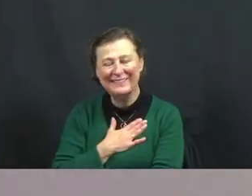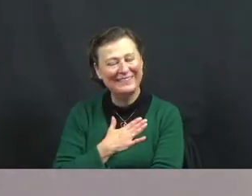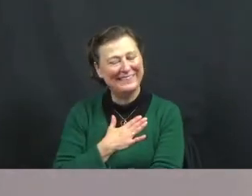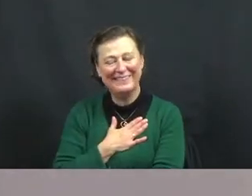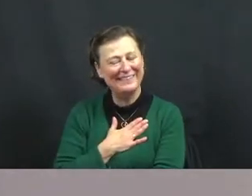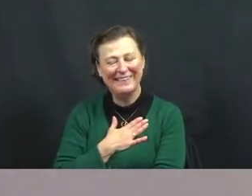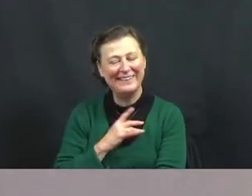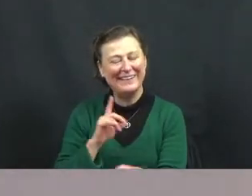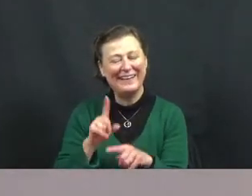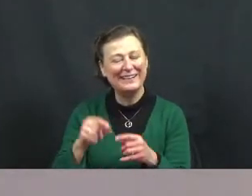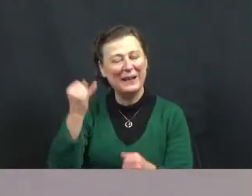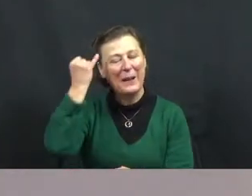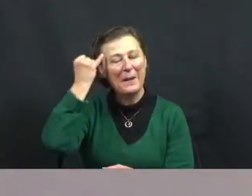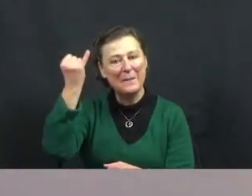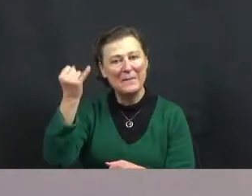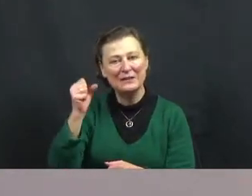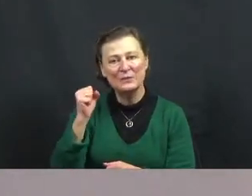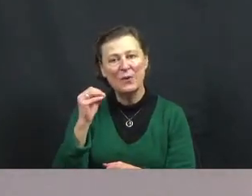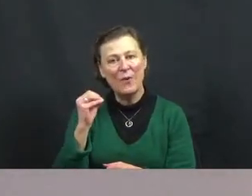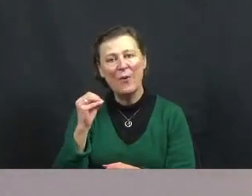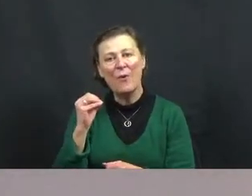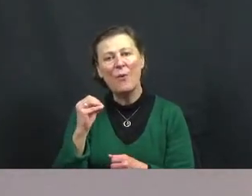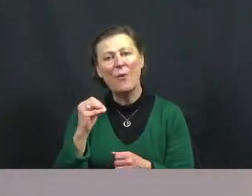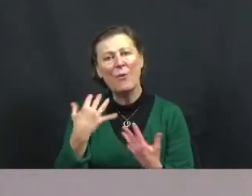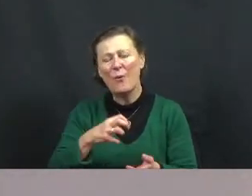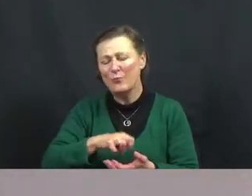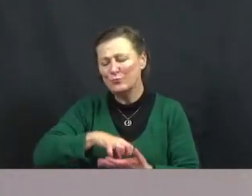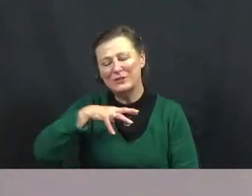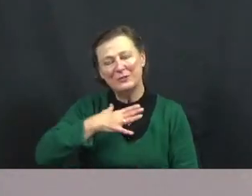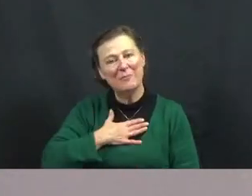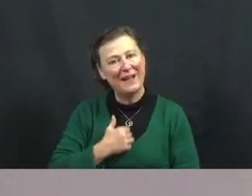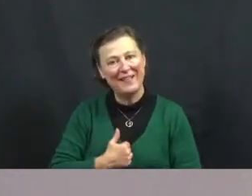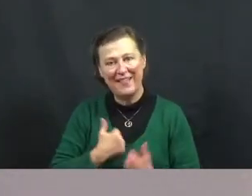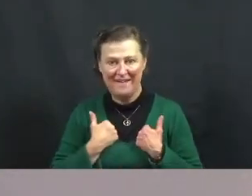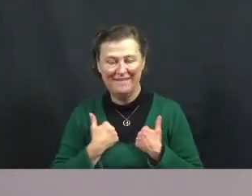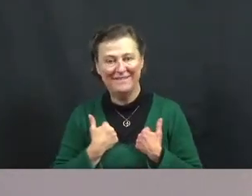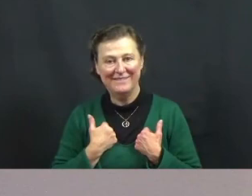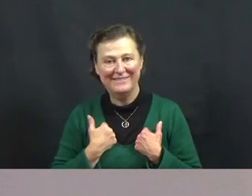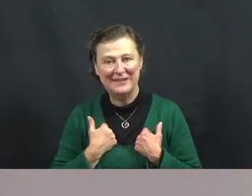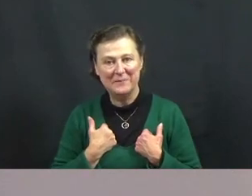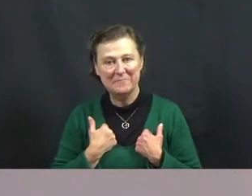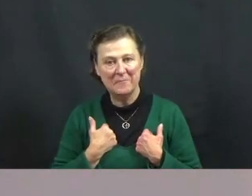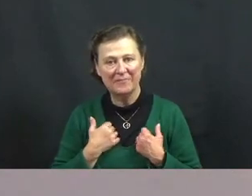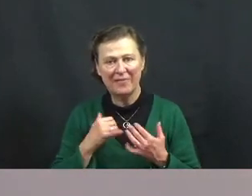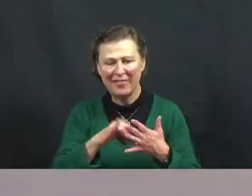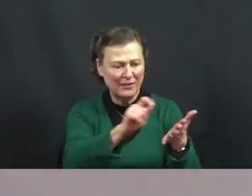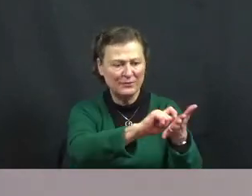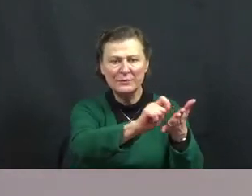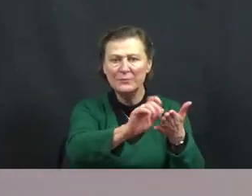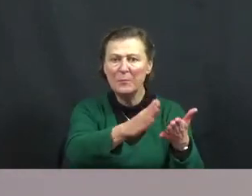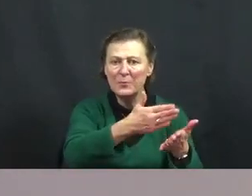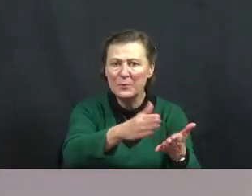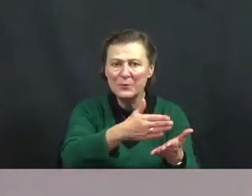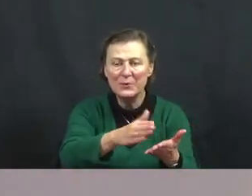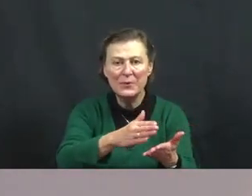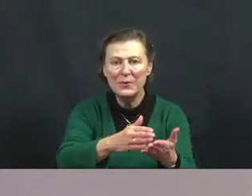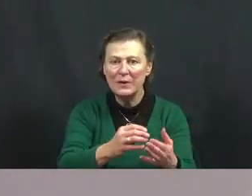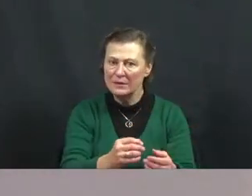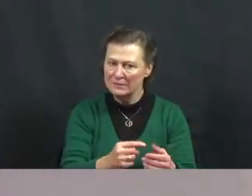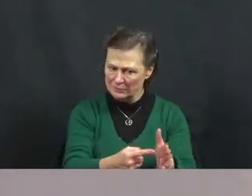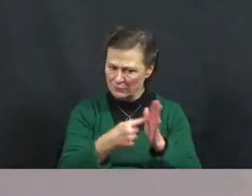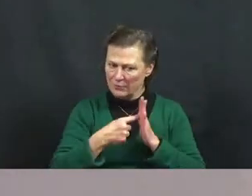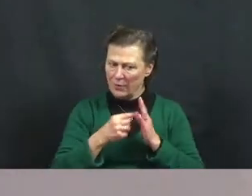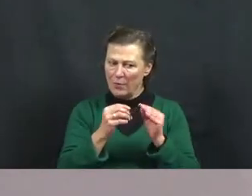even imagine it because it's so enriched my life. These compositions reveal more to me than I